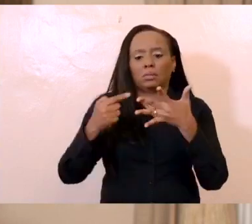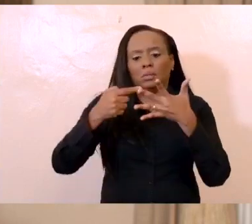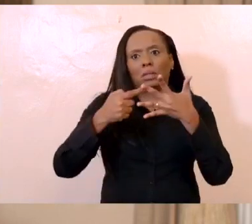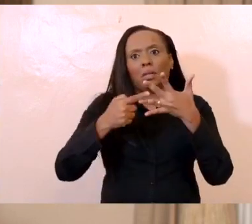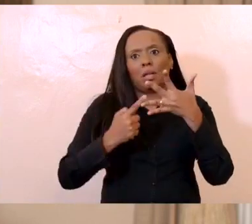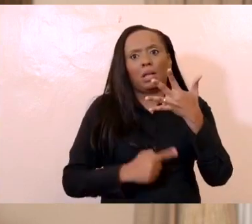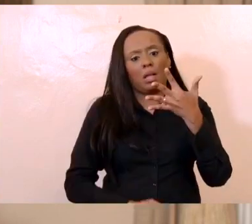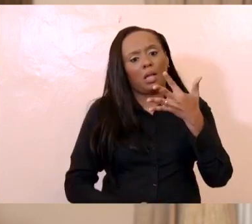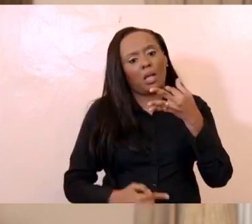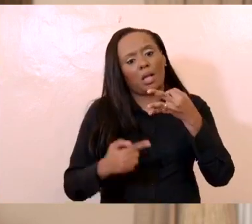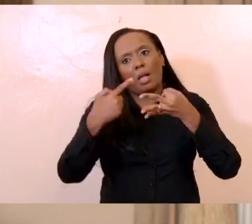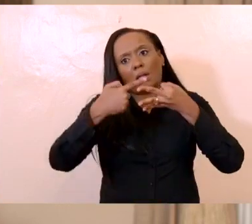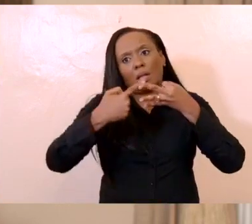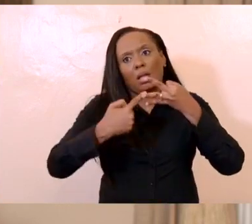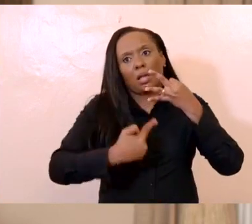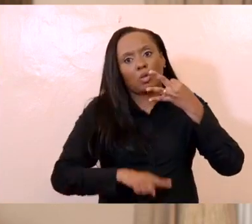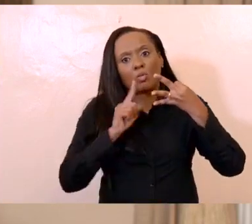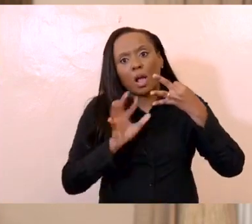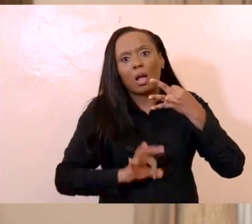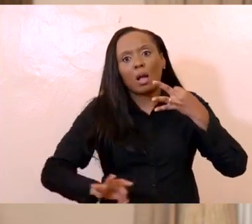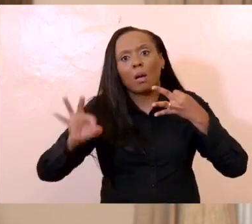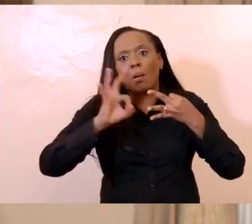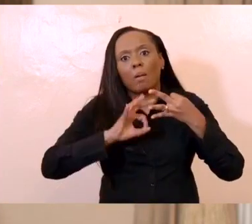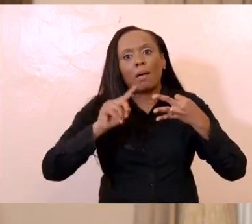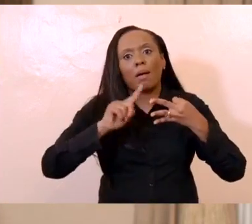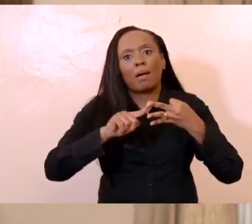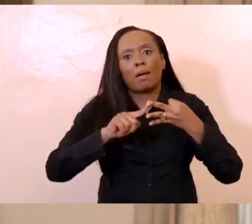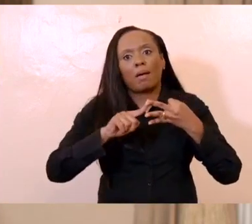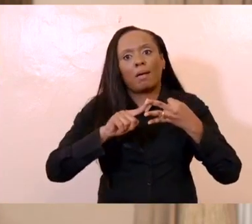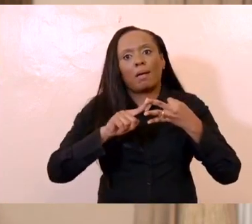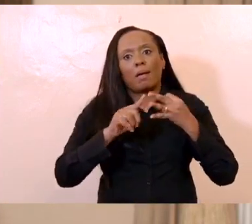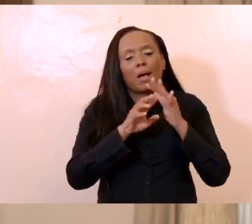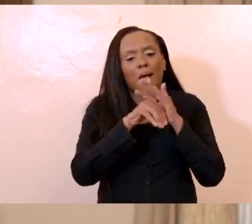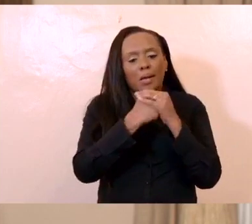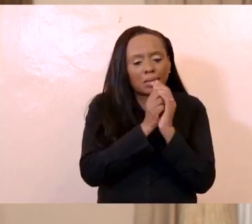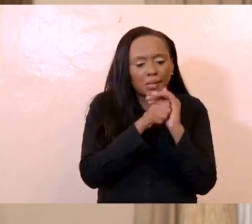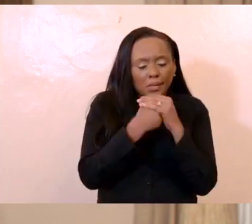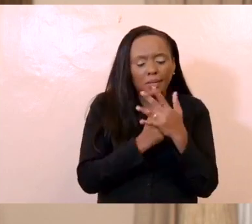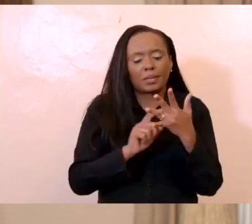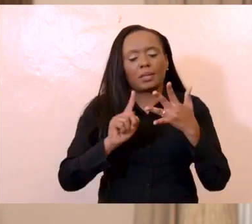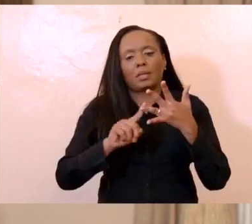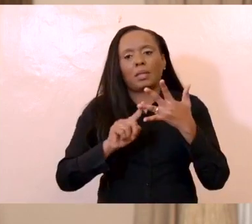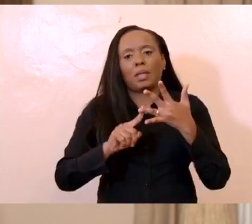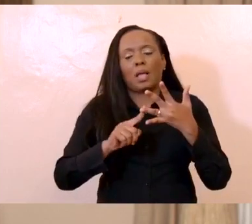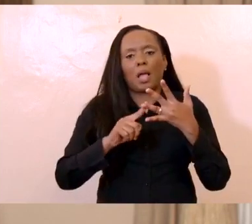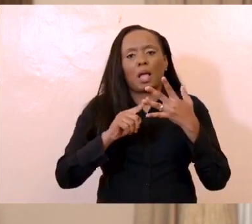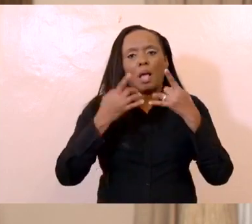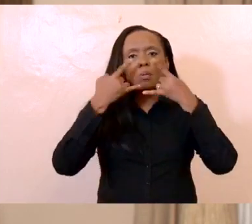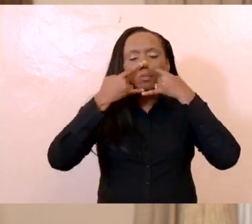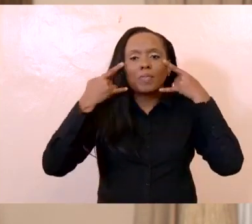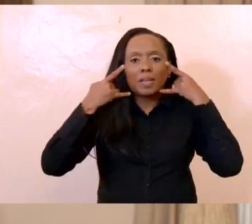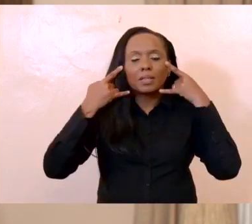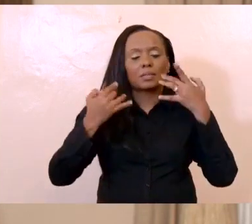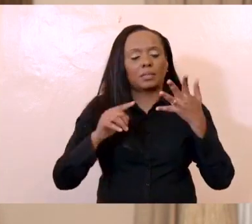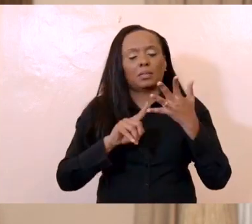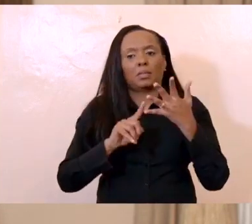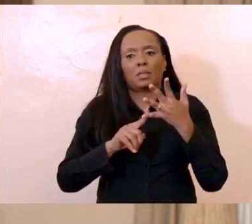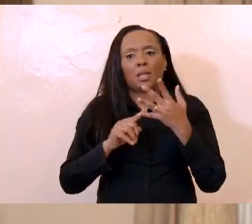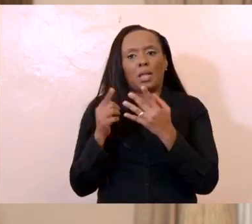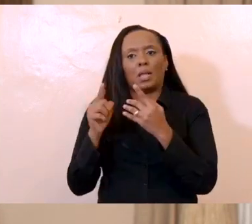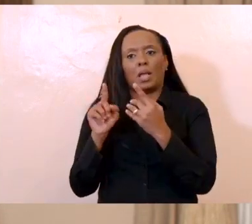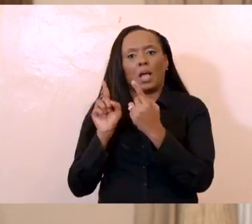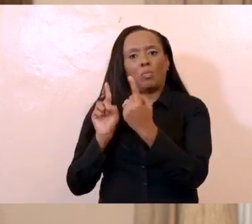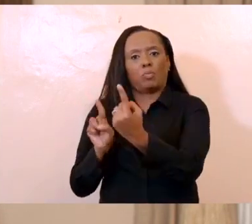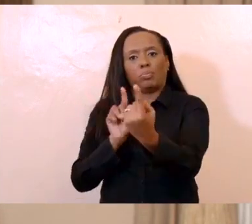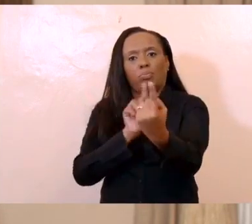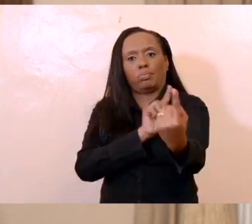the prevention and control of COVID-19 in Barbados. So, as Dr. Ward would have described, the Ministry of